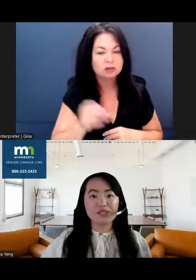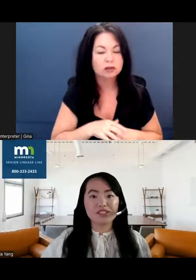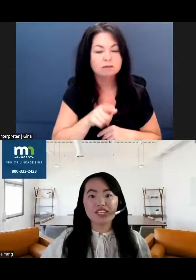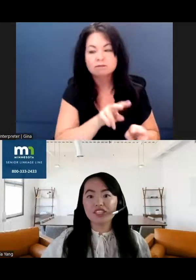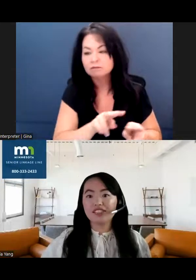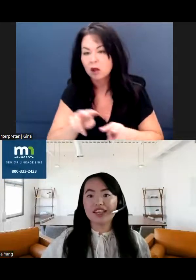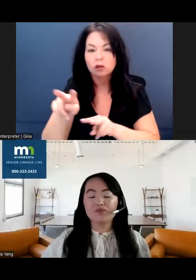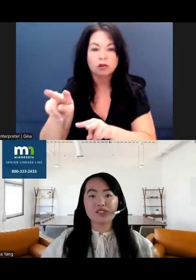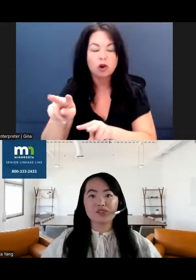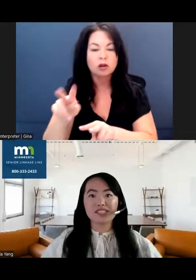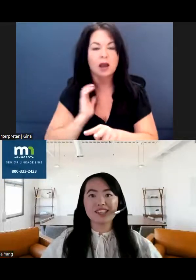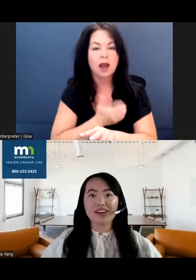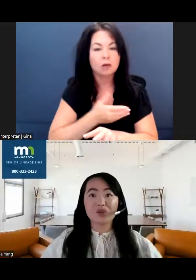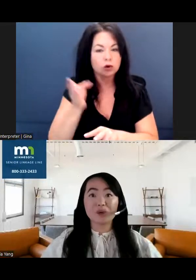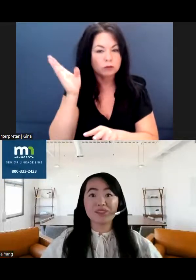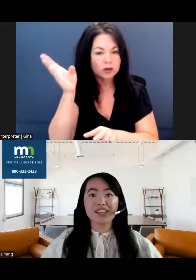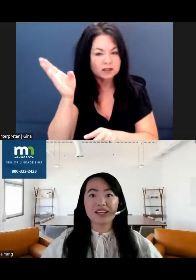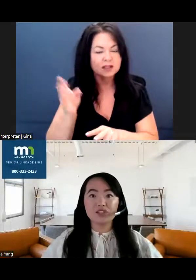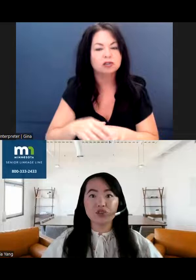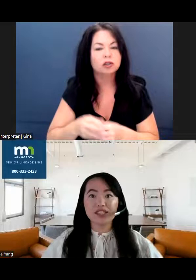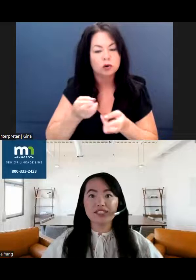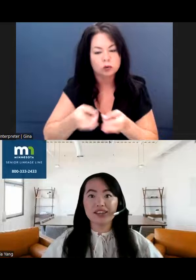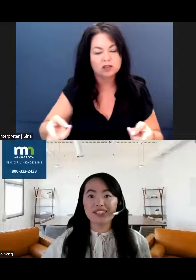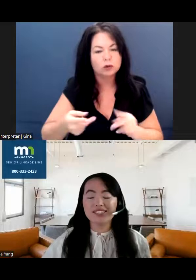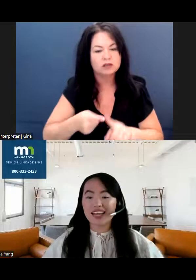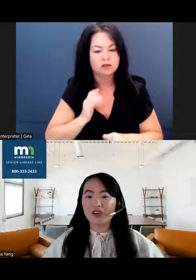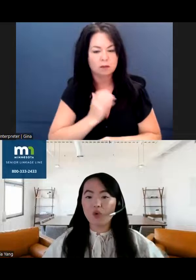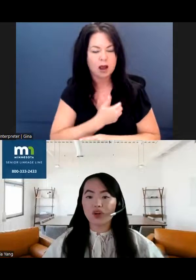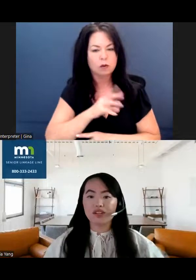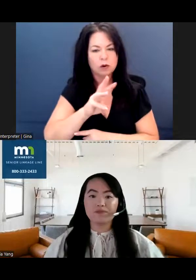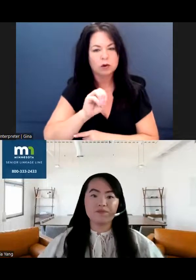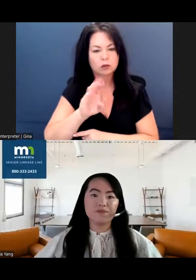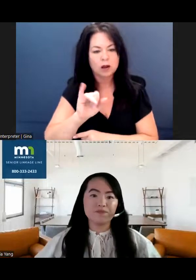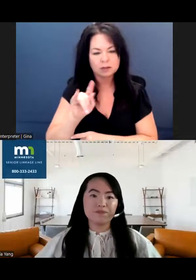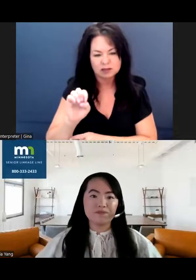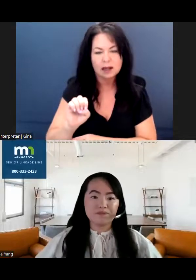different presentations and resources on our website at trellisconnects.org.